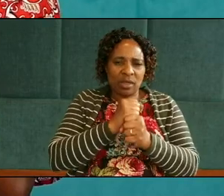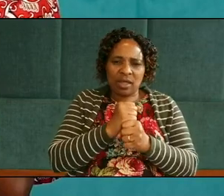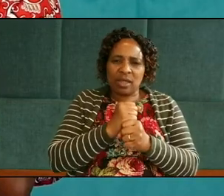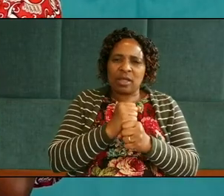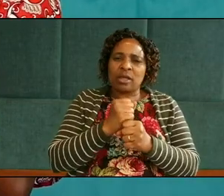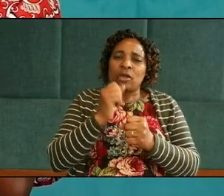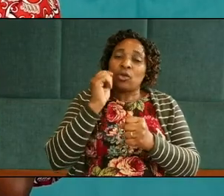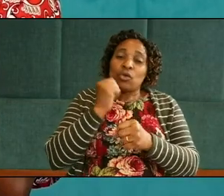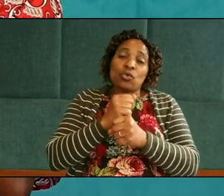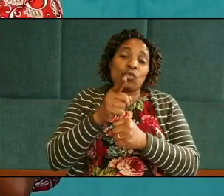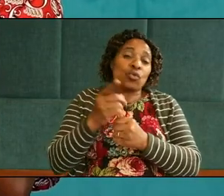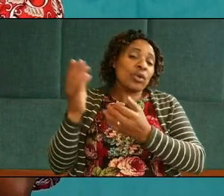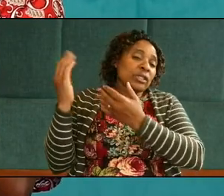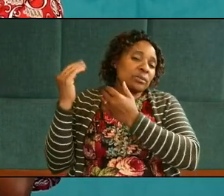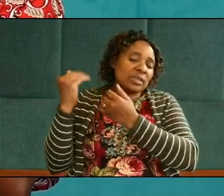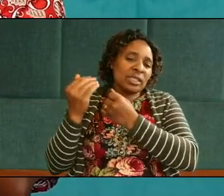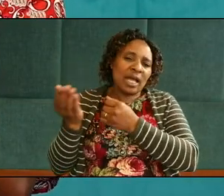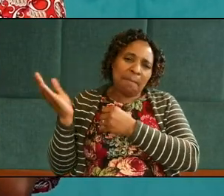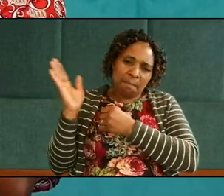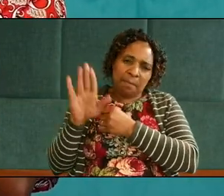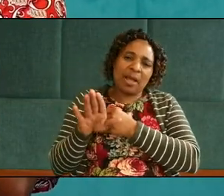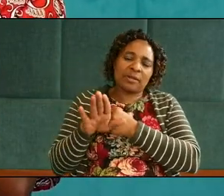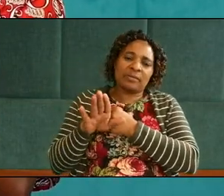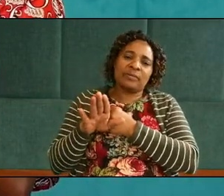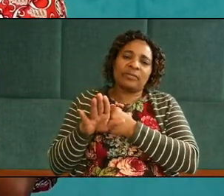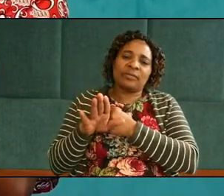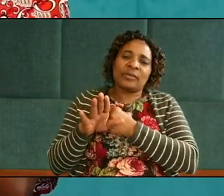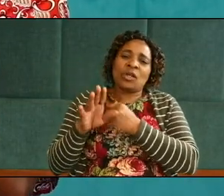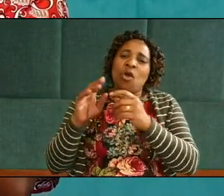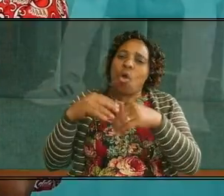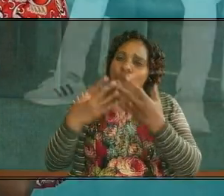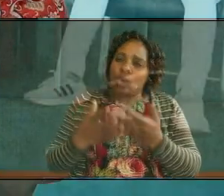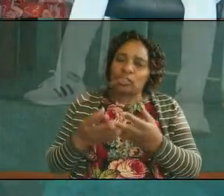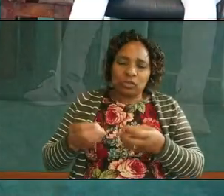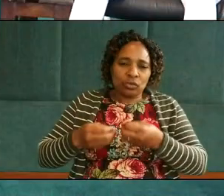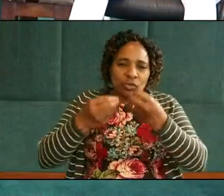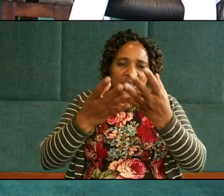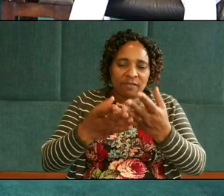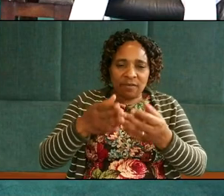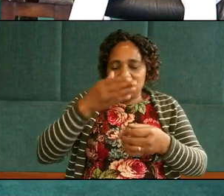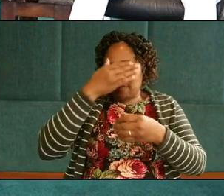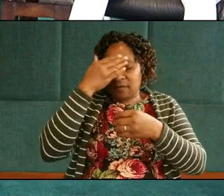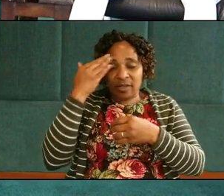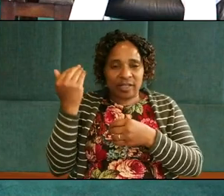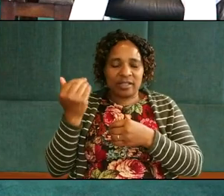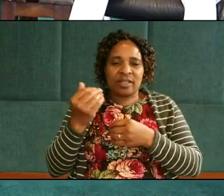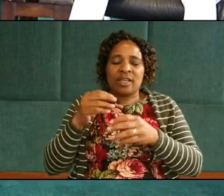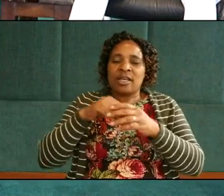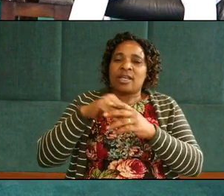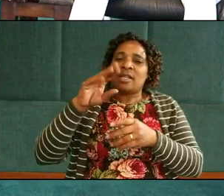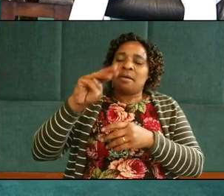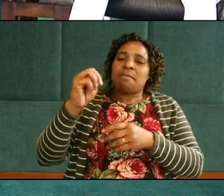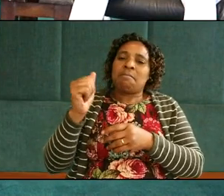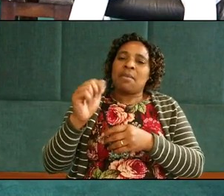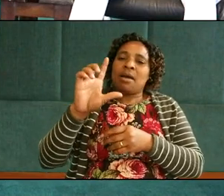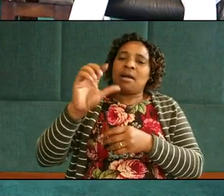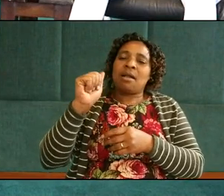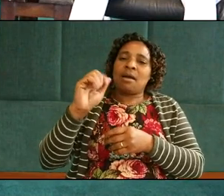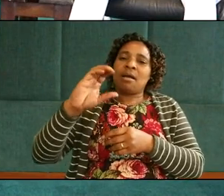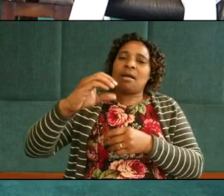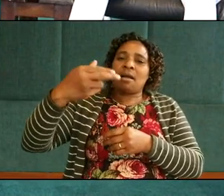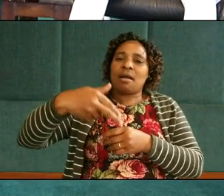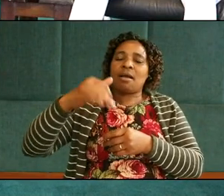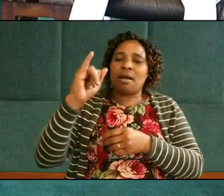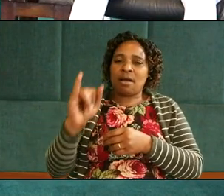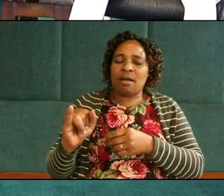a return? Or should you just give and forget? Of course, in Malachi 3... I think